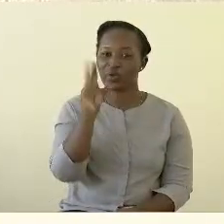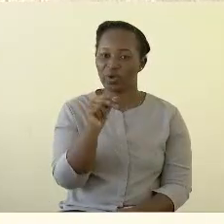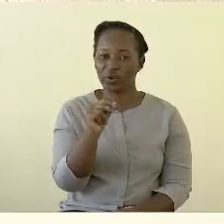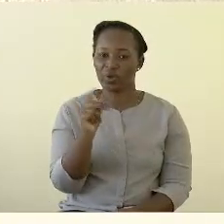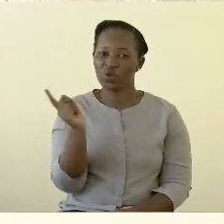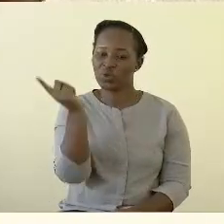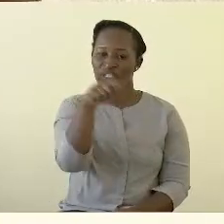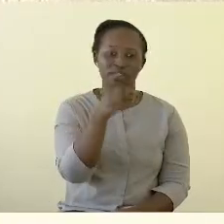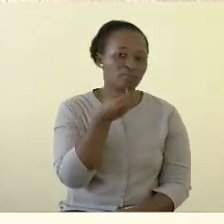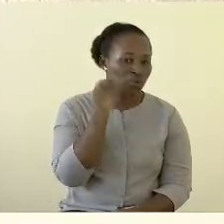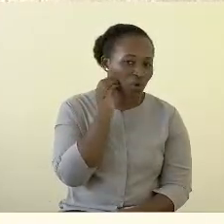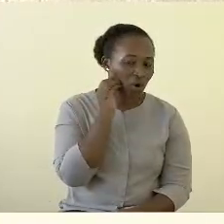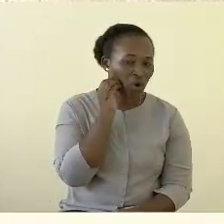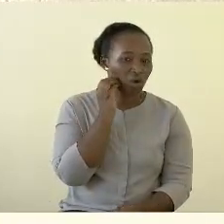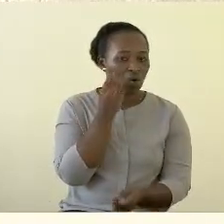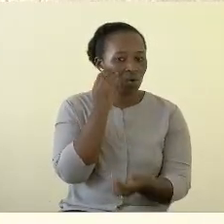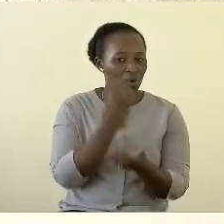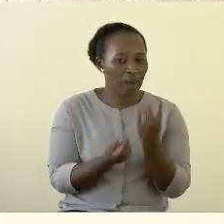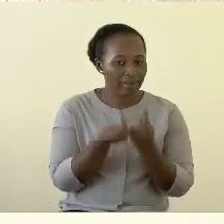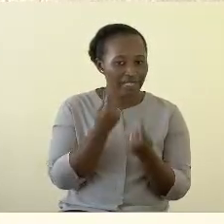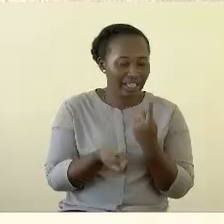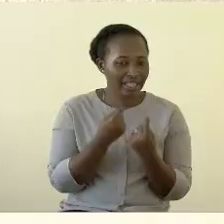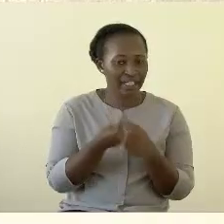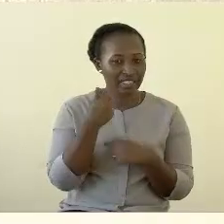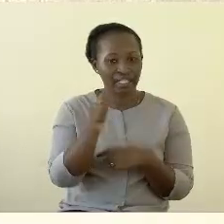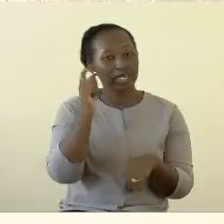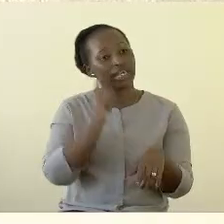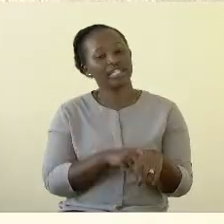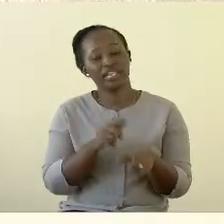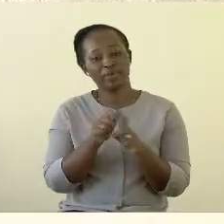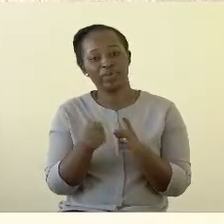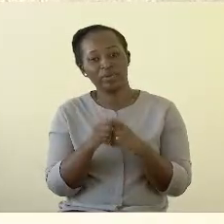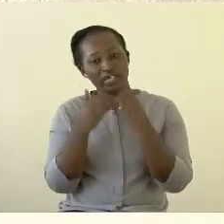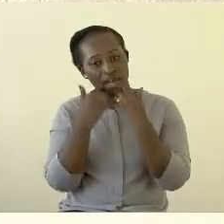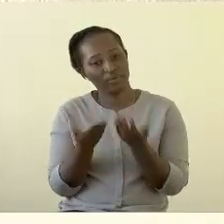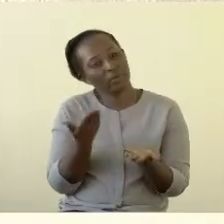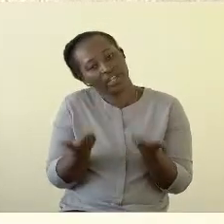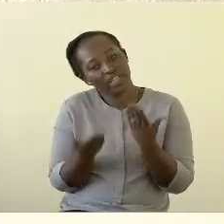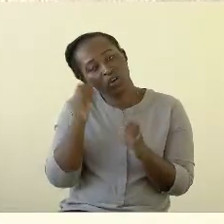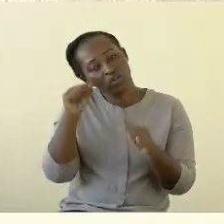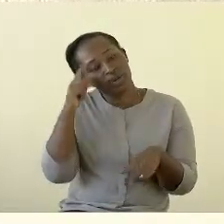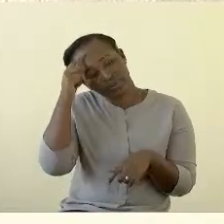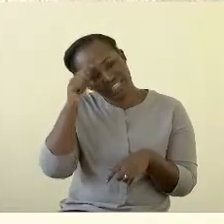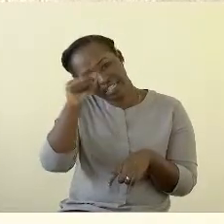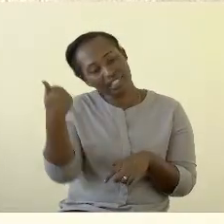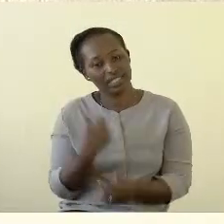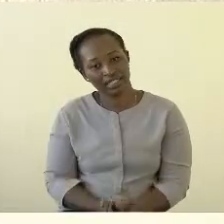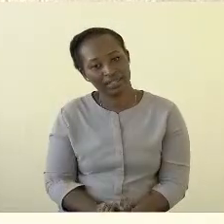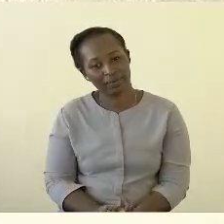at home and give it the feeding? Maybe one day when there is no matoke, then this goat can give you meat. Think about it.